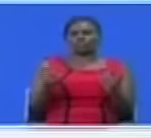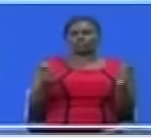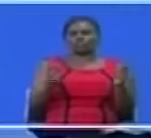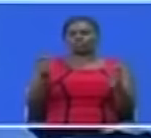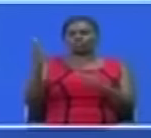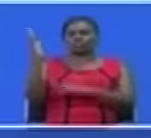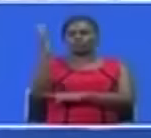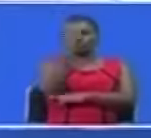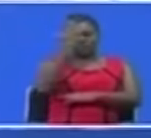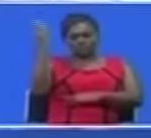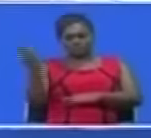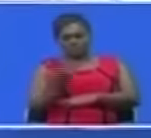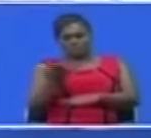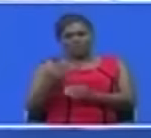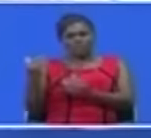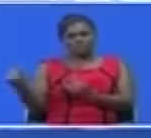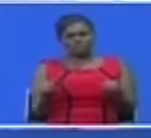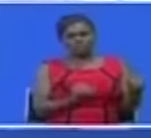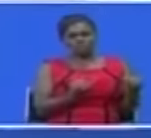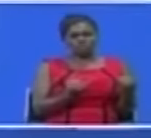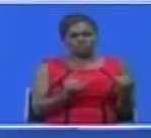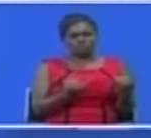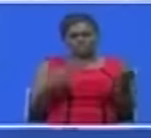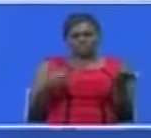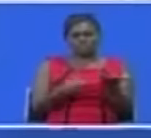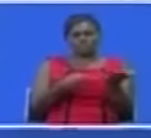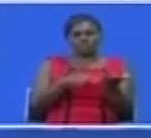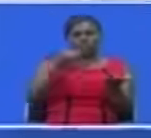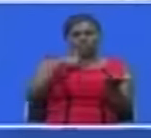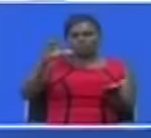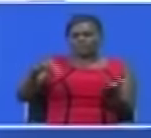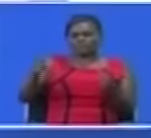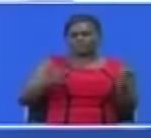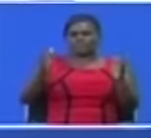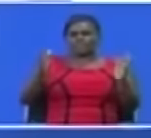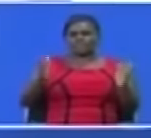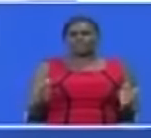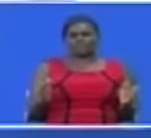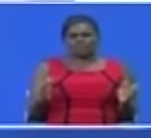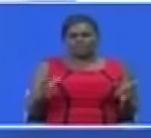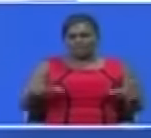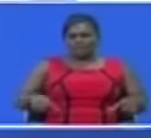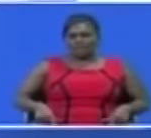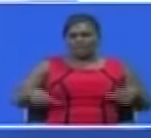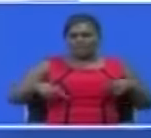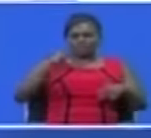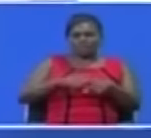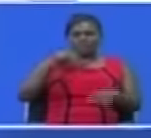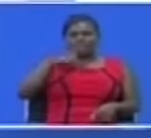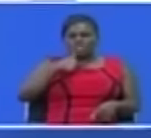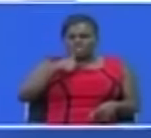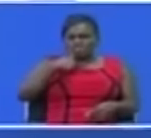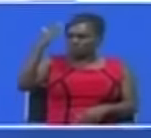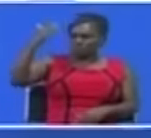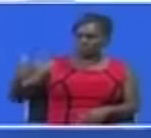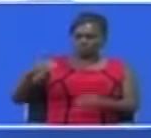combating deforestation by introducing steel roofing technology. According to marketing manager Harry Mushangi, the lifetime of the new